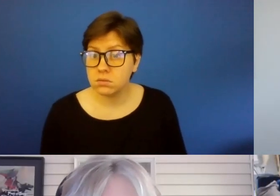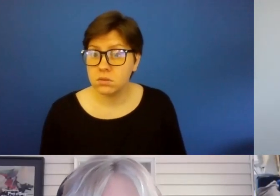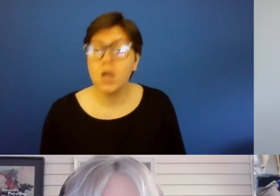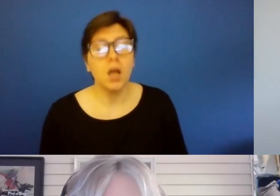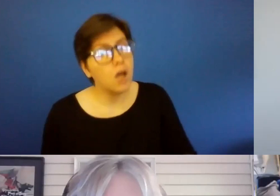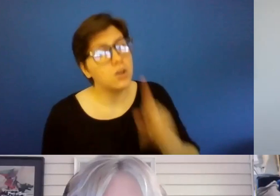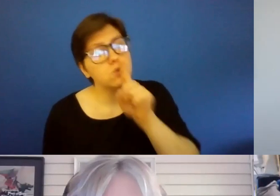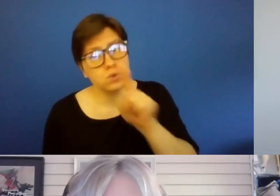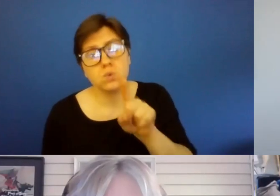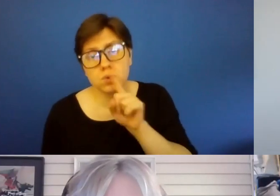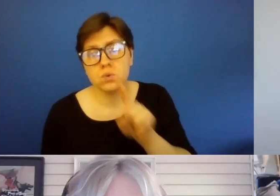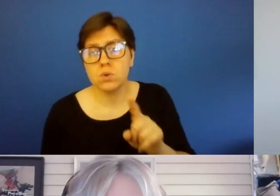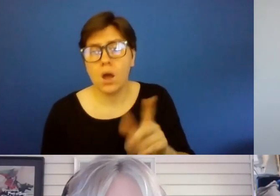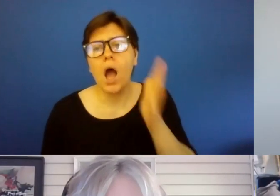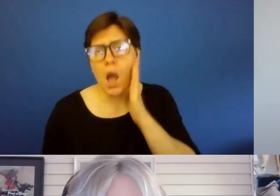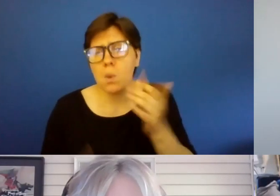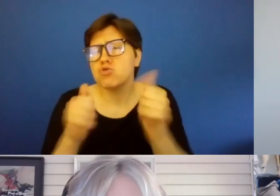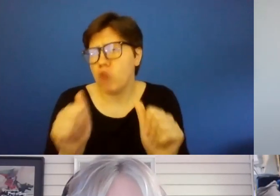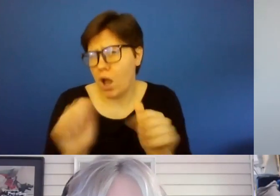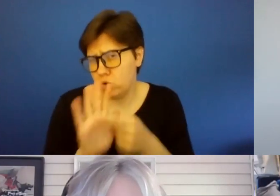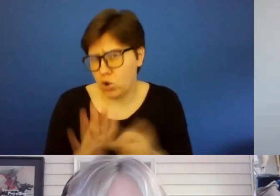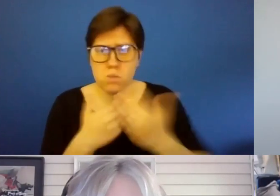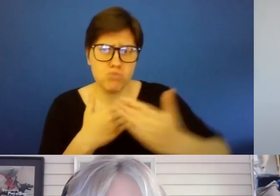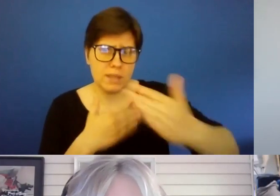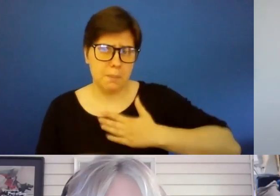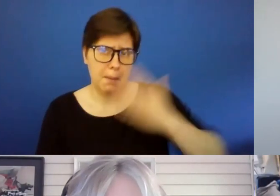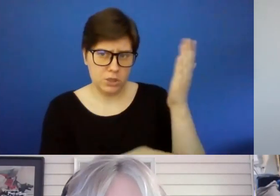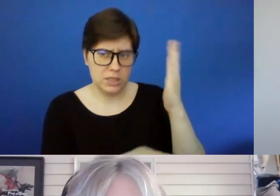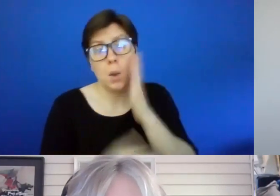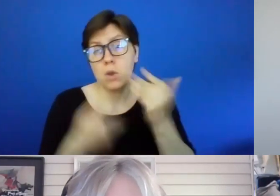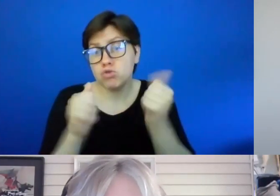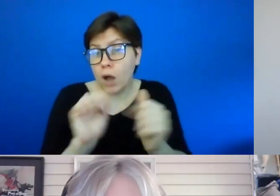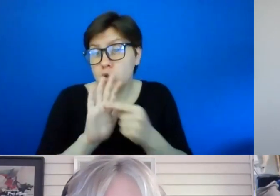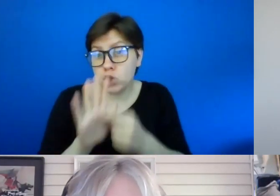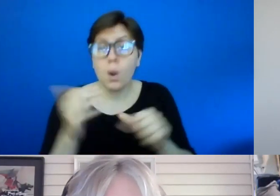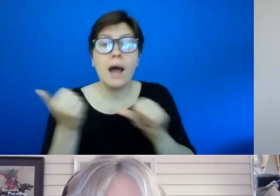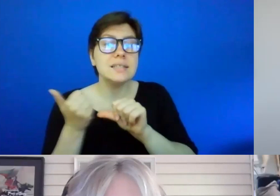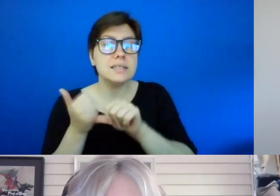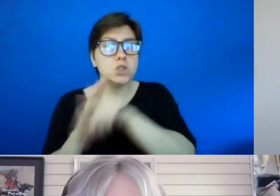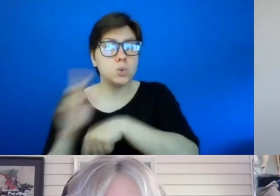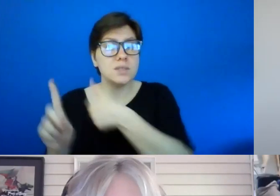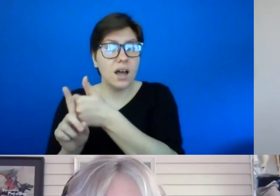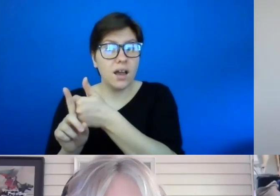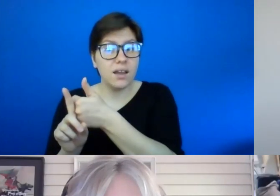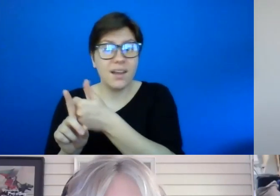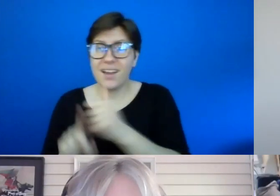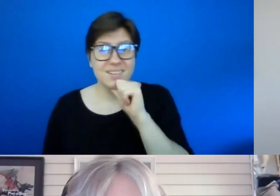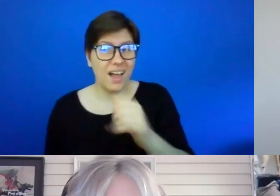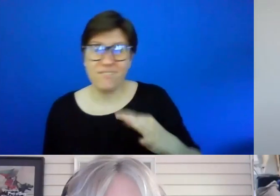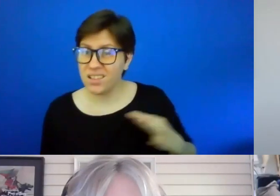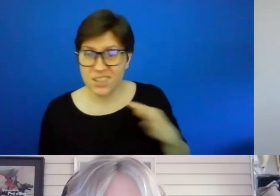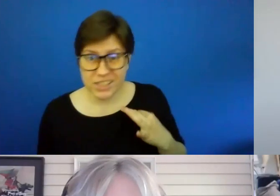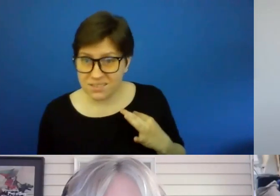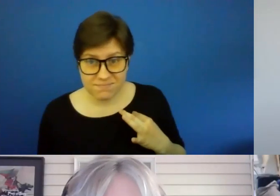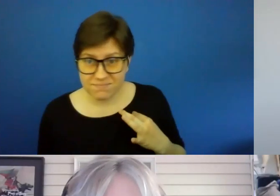that? Sure. Well, I will try to show in the rest of my presentation that assisted suicide is far from voluntary